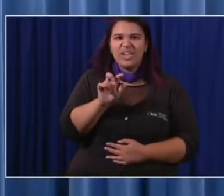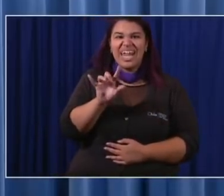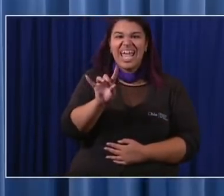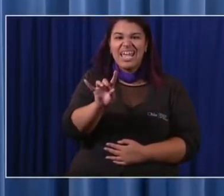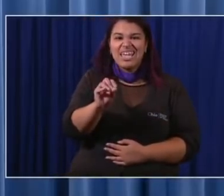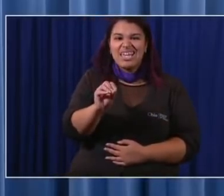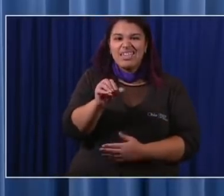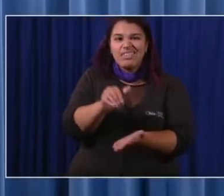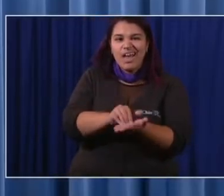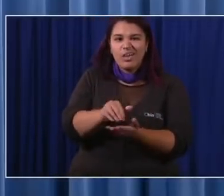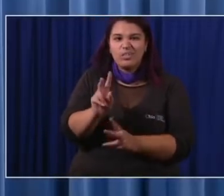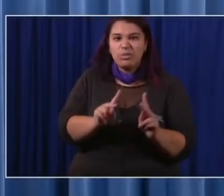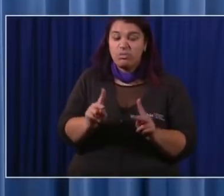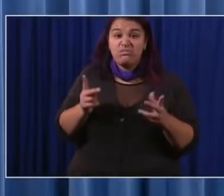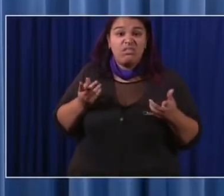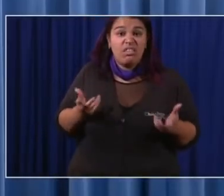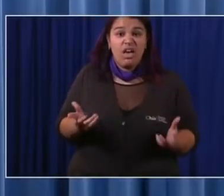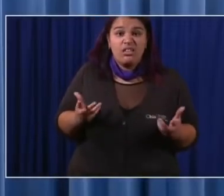Well,